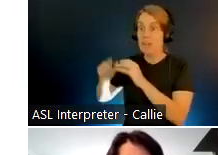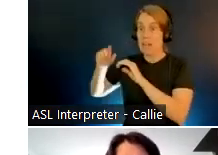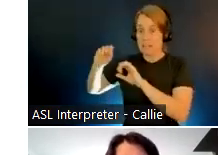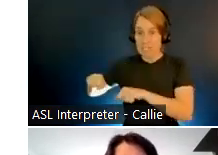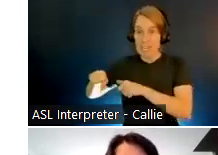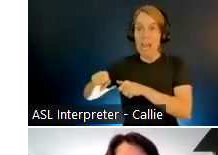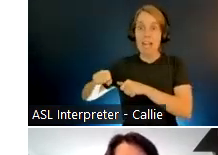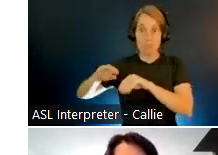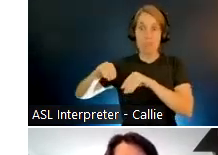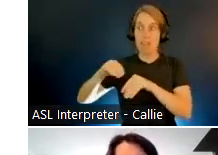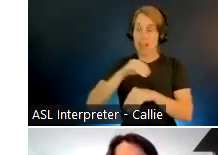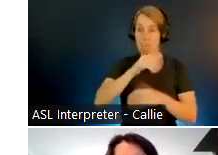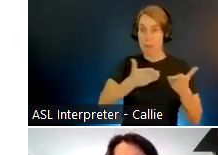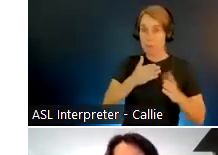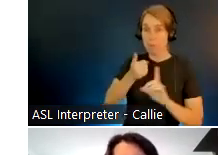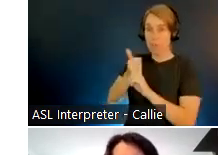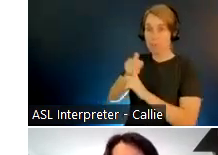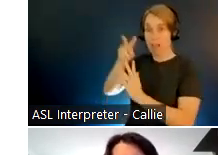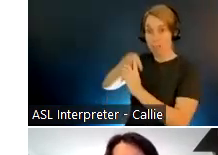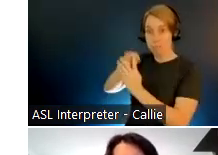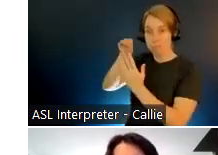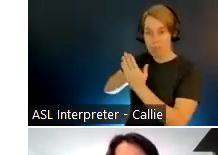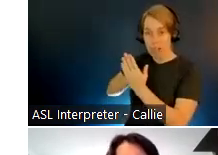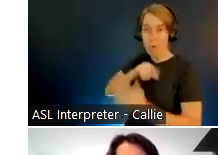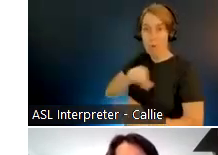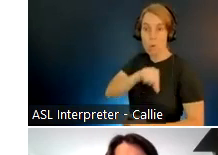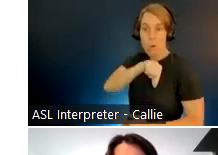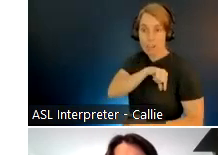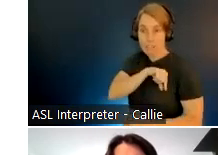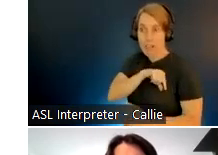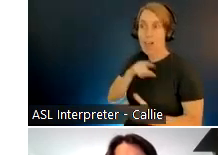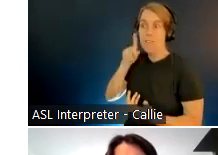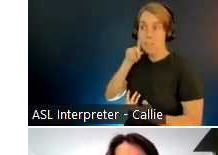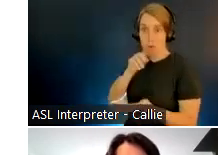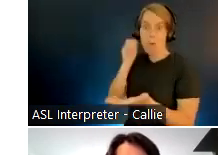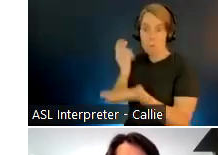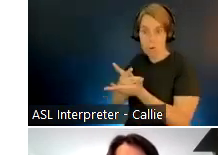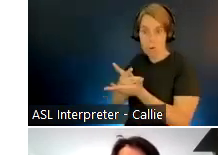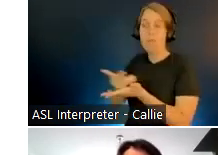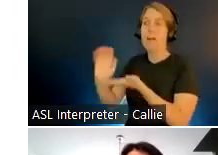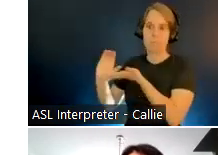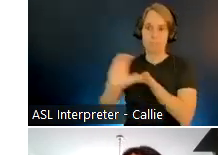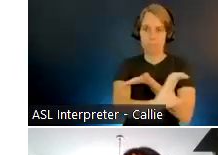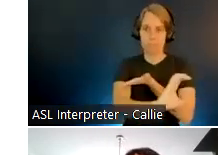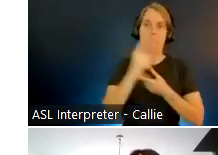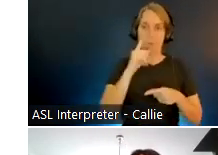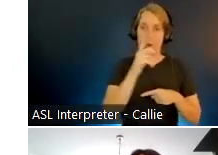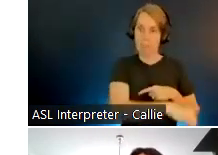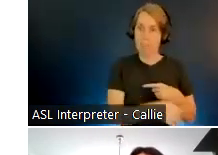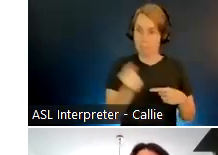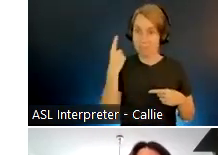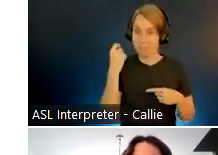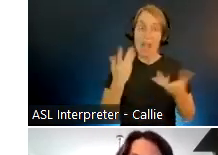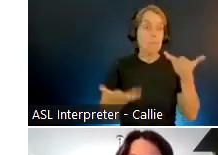assistance for things to help you prepare for work. And even if you're currently working, things to help you maintain that